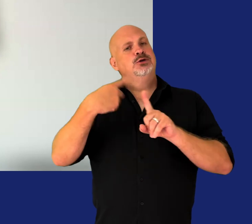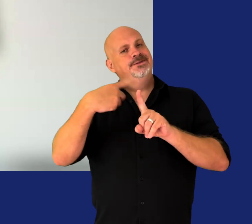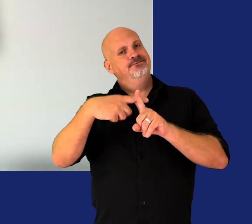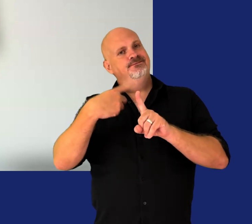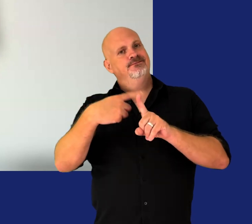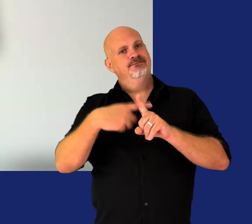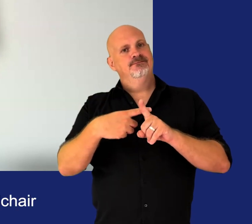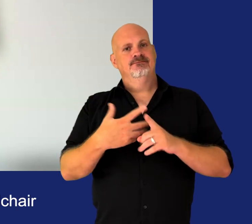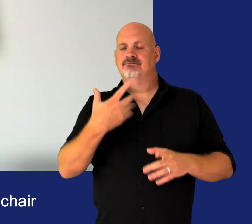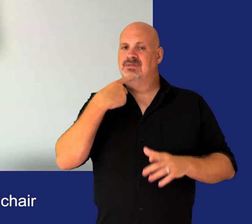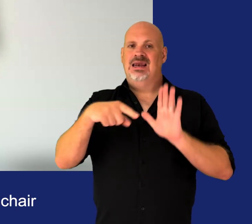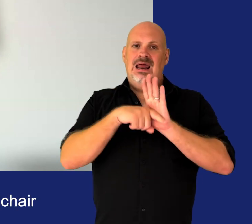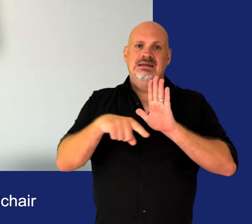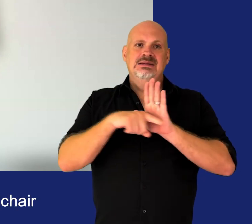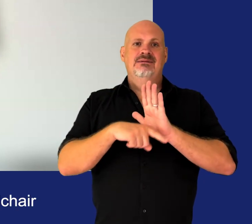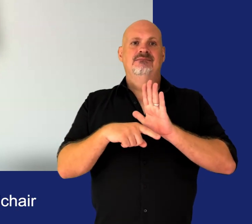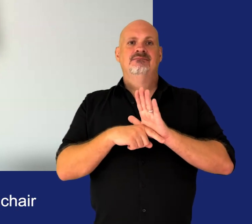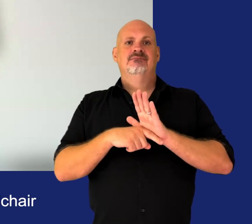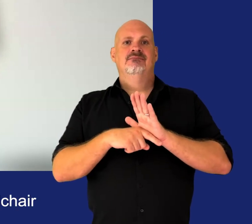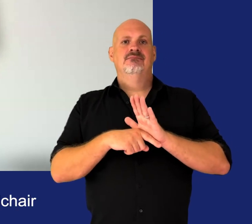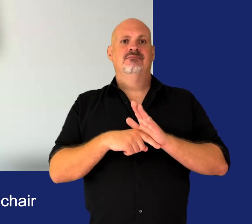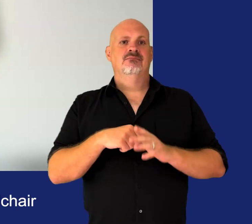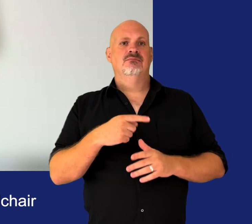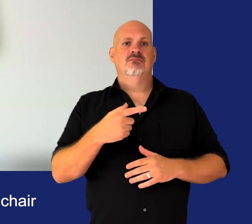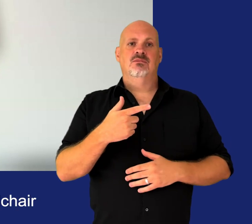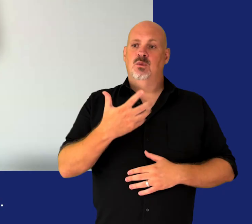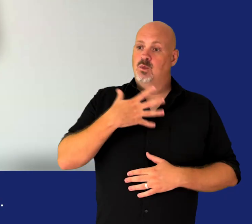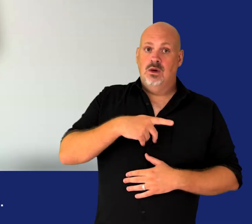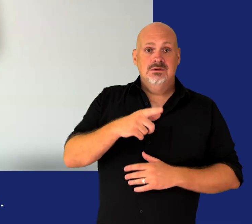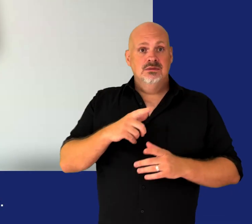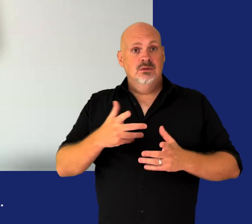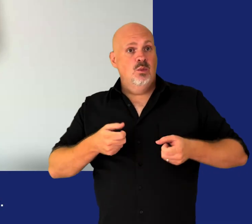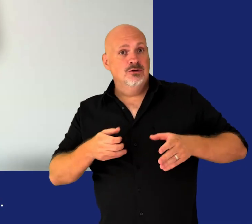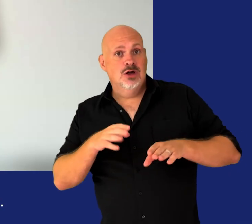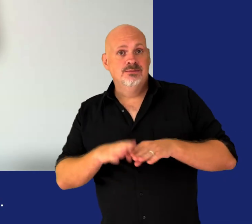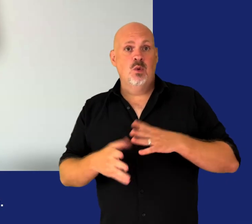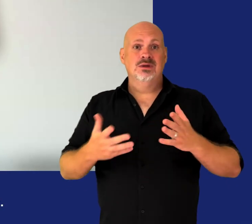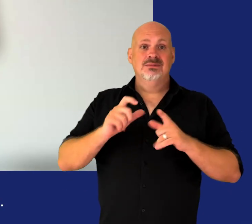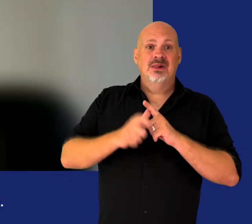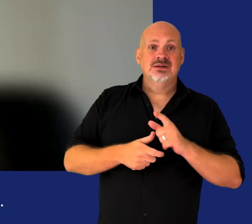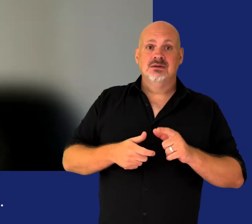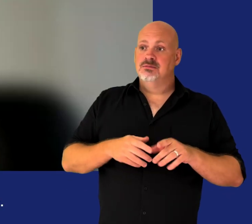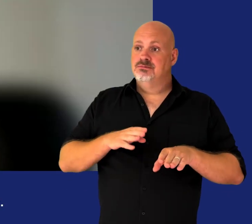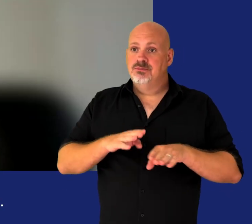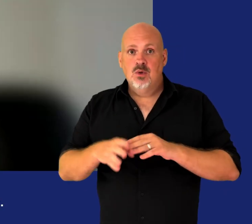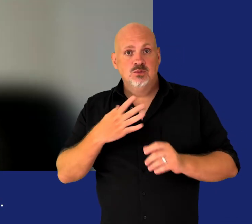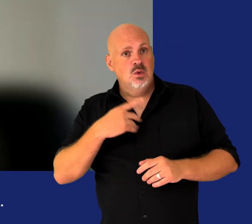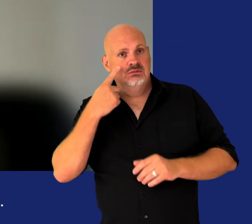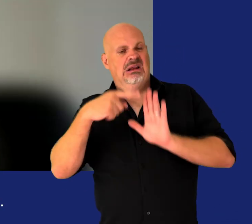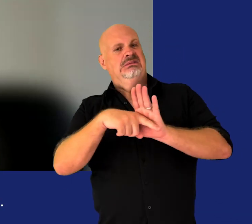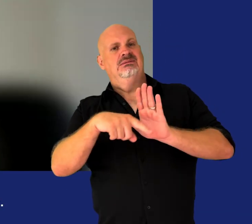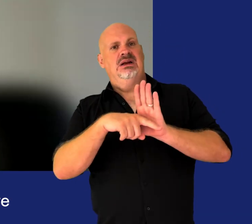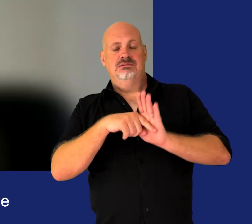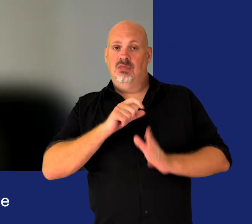more positive attitude and don't say negative things when you want to have a go at a wheelchair sport or a disability sport, because it